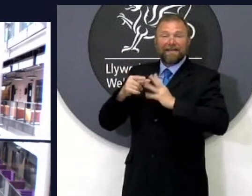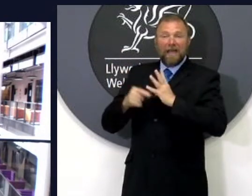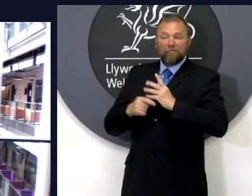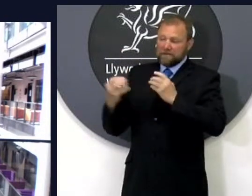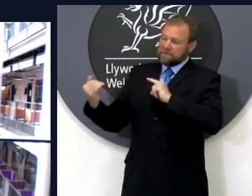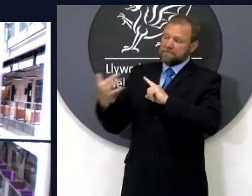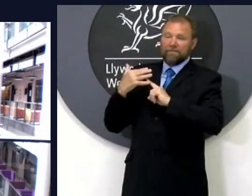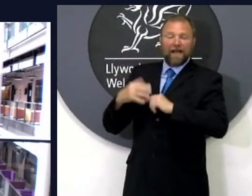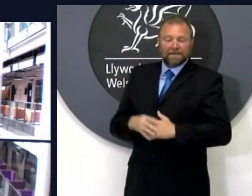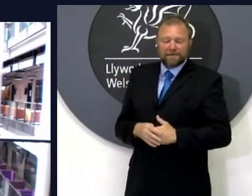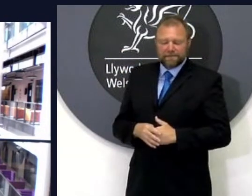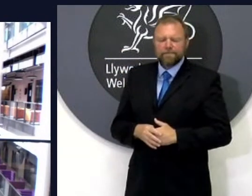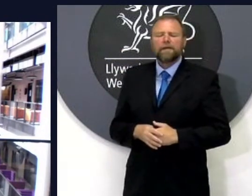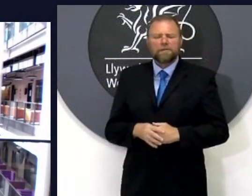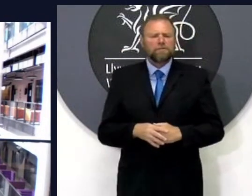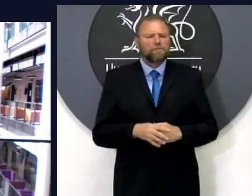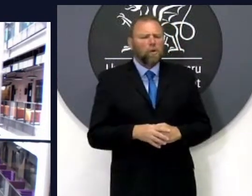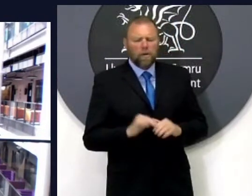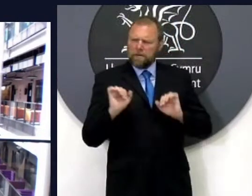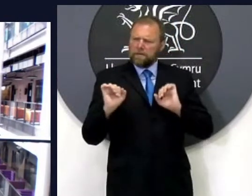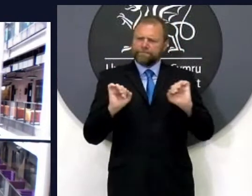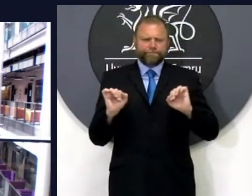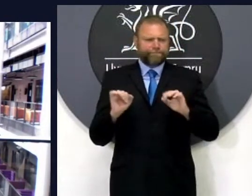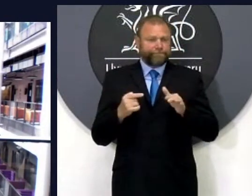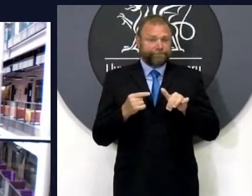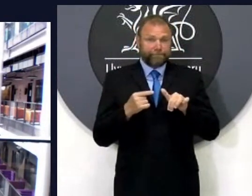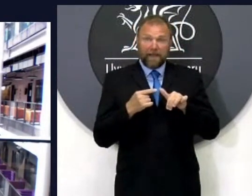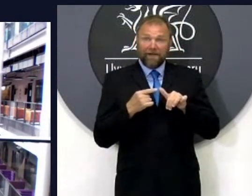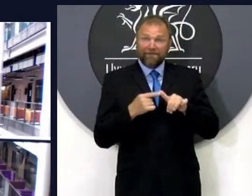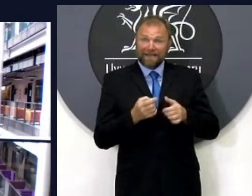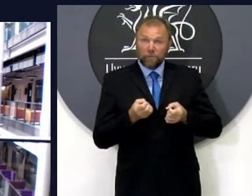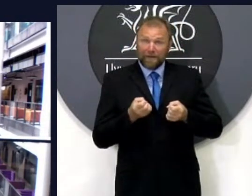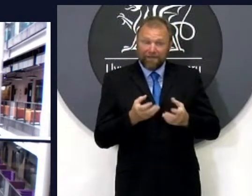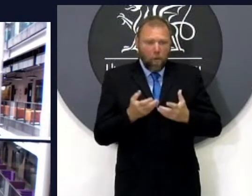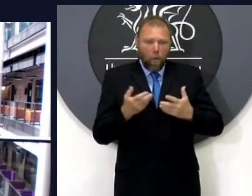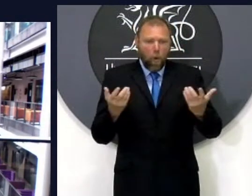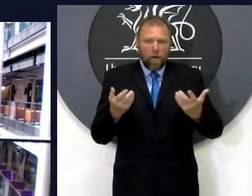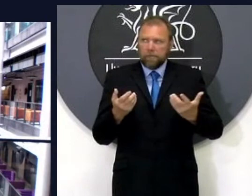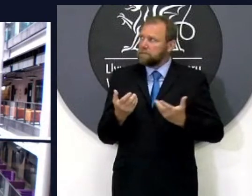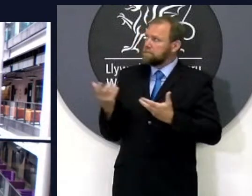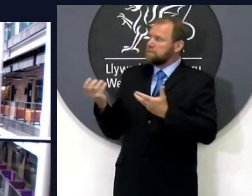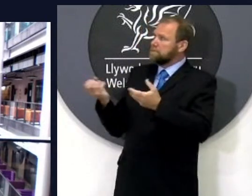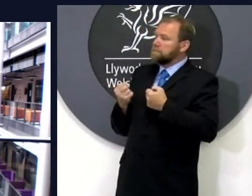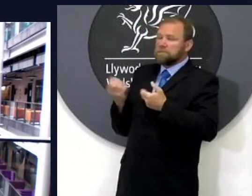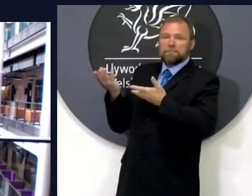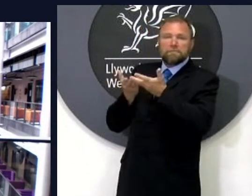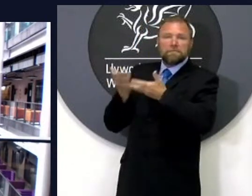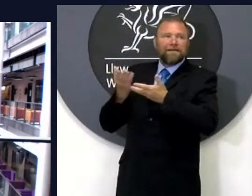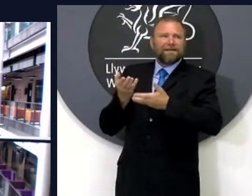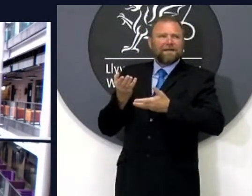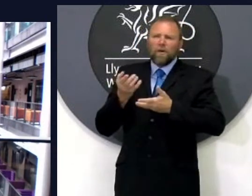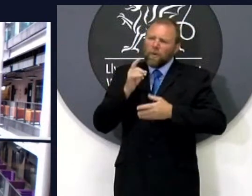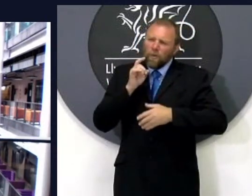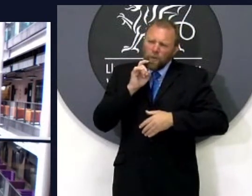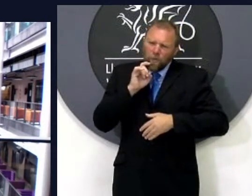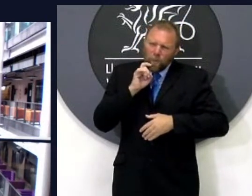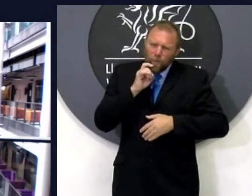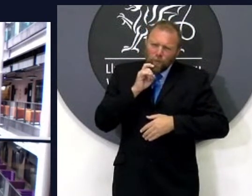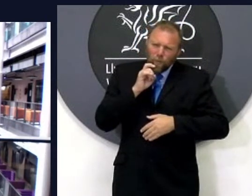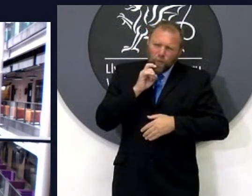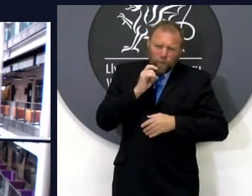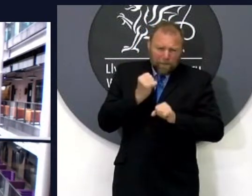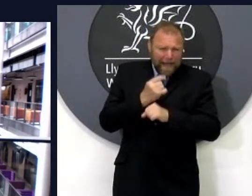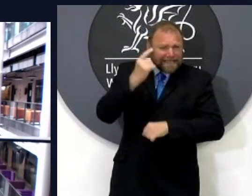that you give or the advice that you receive, would it make more sense perhaps to be very cautious, even